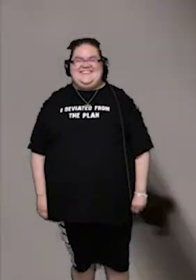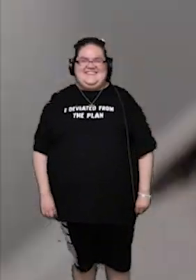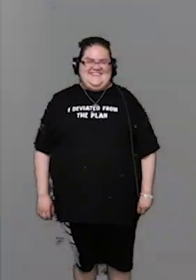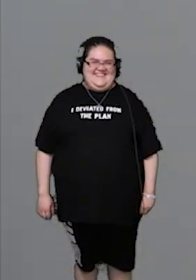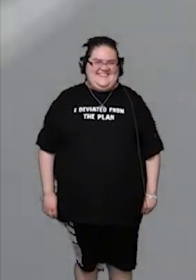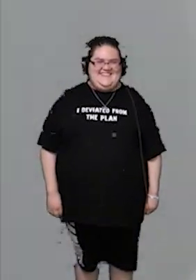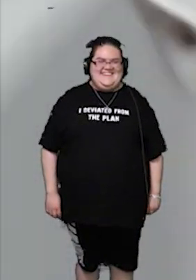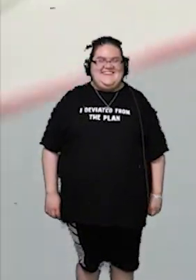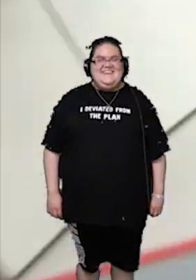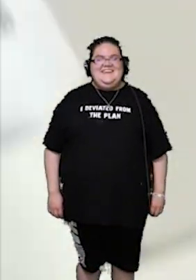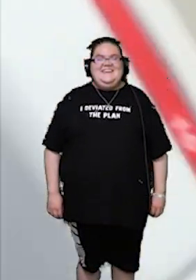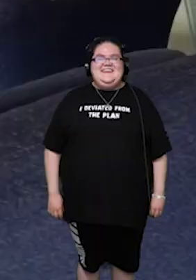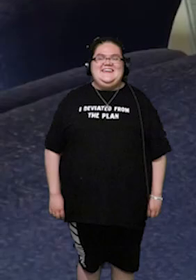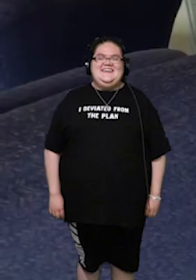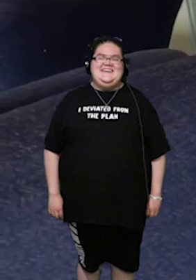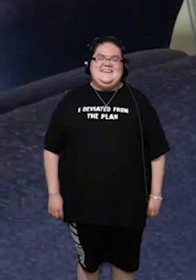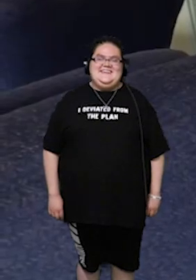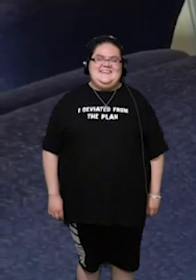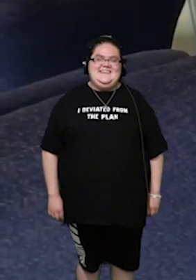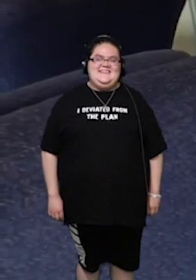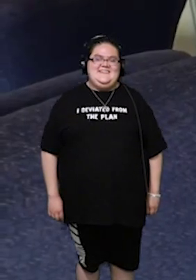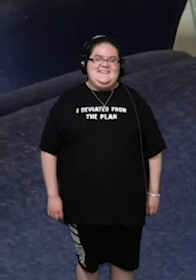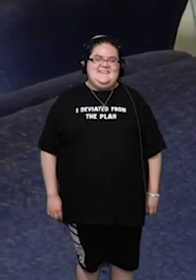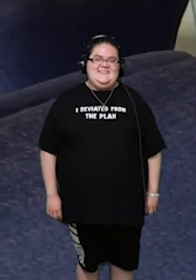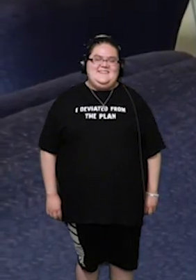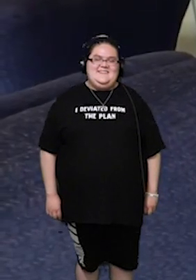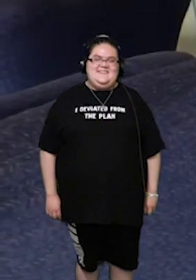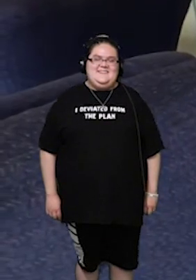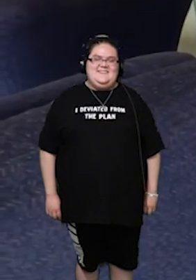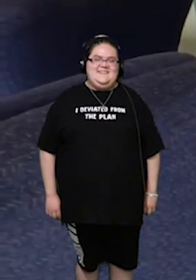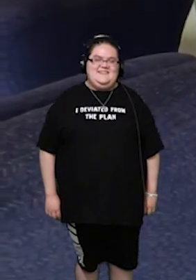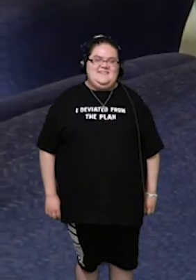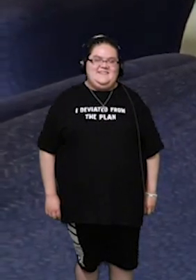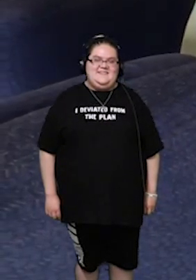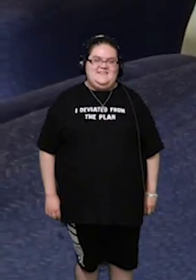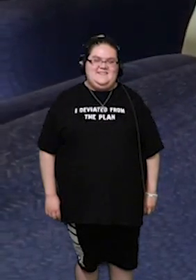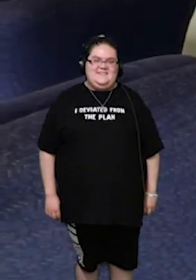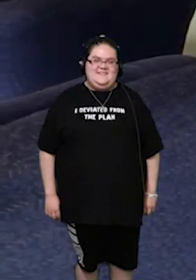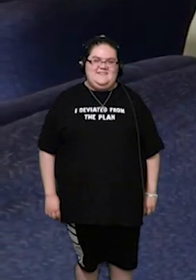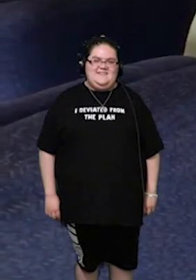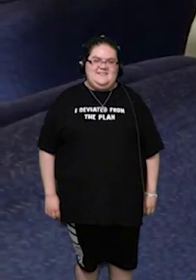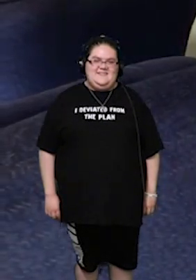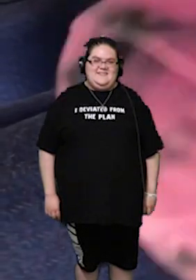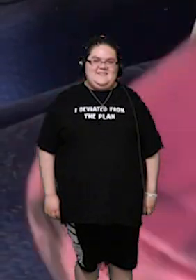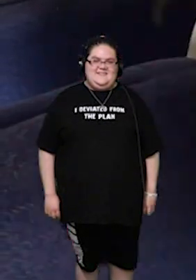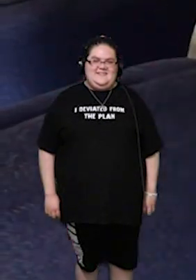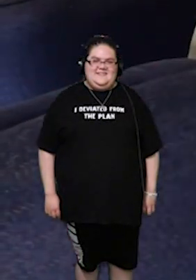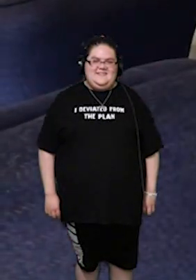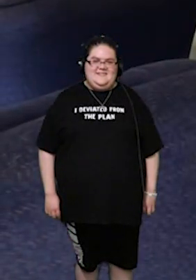Oh, my God. Oh, these are banging teeth. Pure economy, yeah, fuck it. Yeah, fuck it.